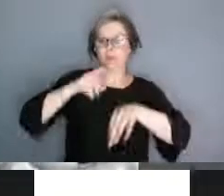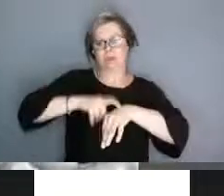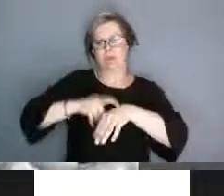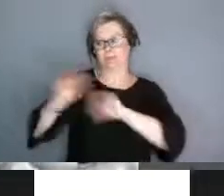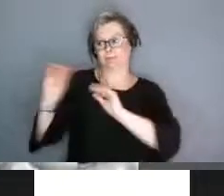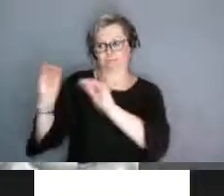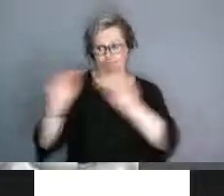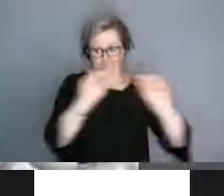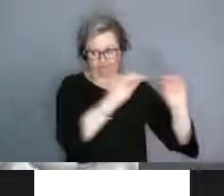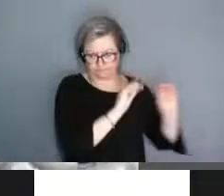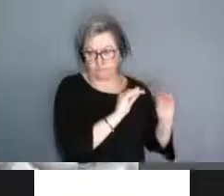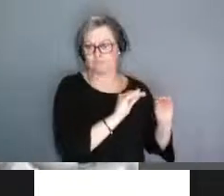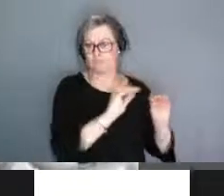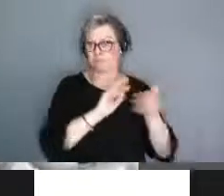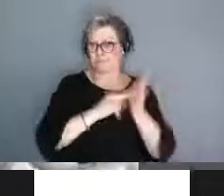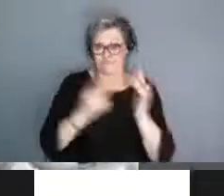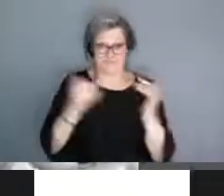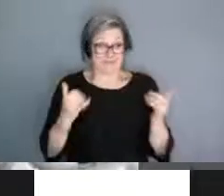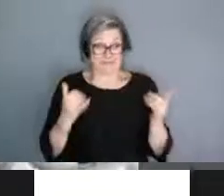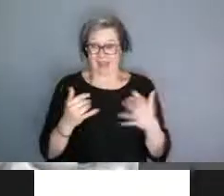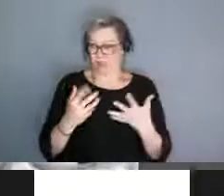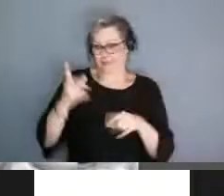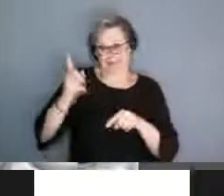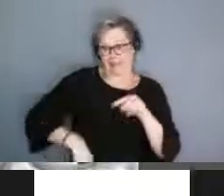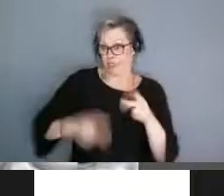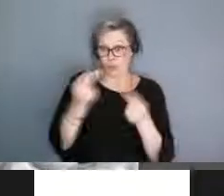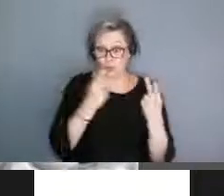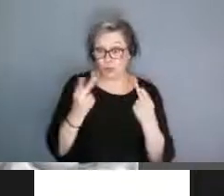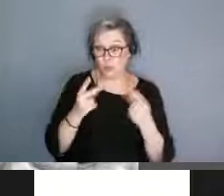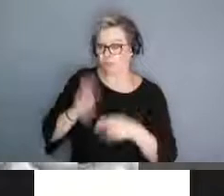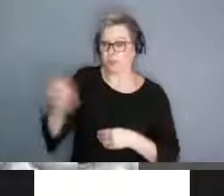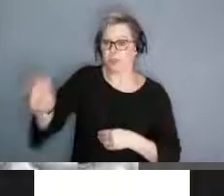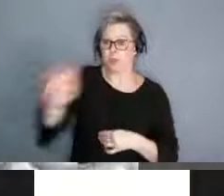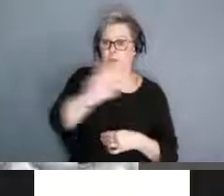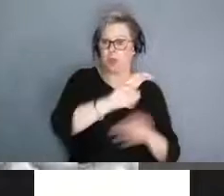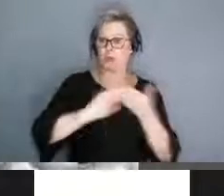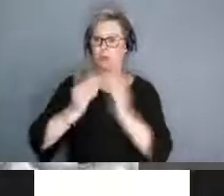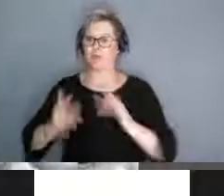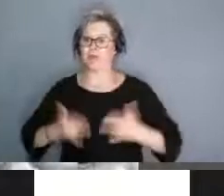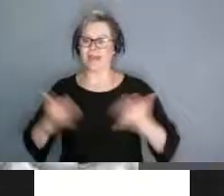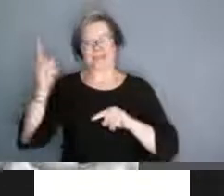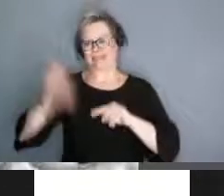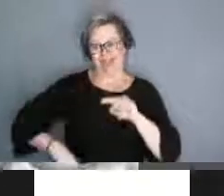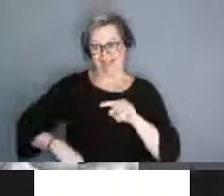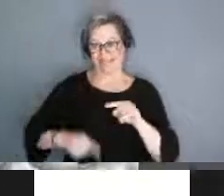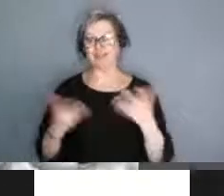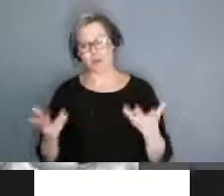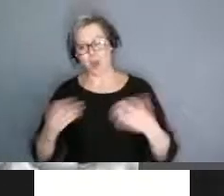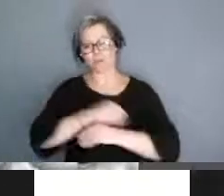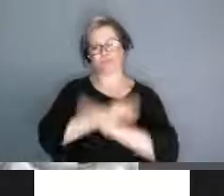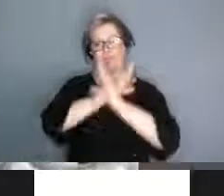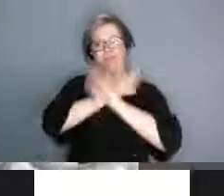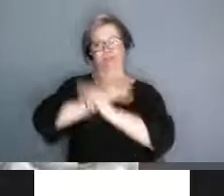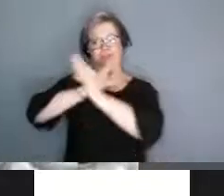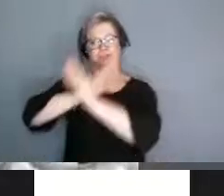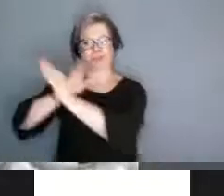being that we're not able to get out to other general community events in person. So we'll be doing a number of webinars. We